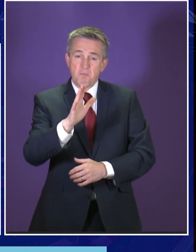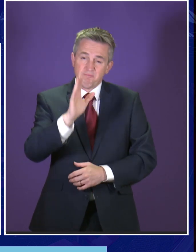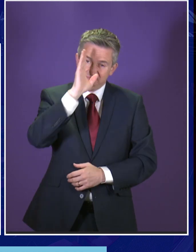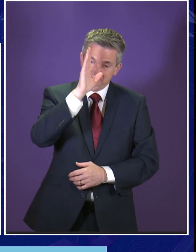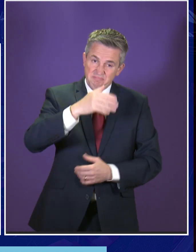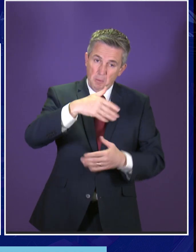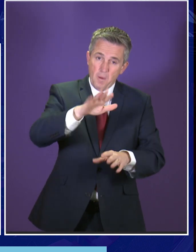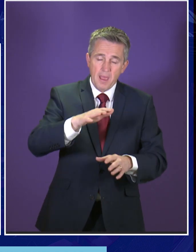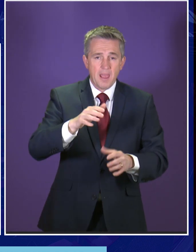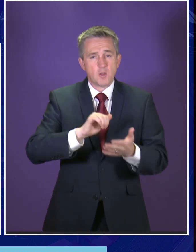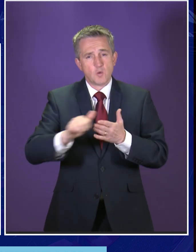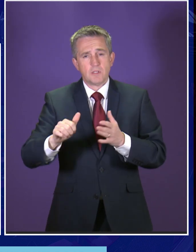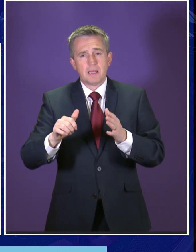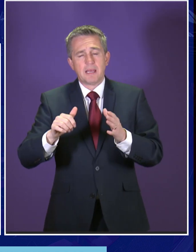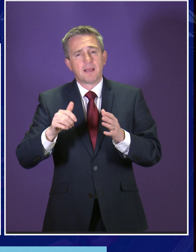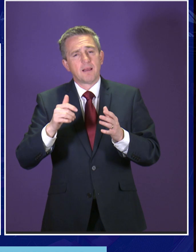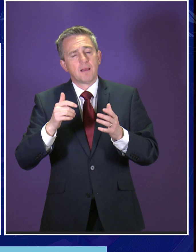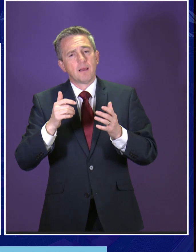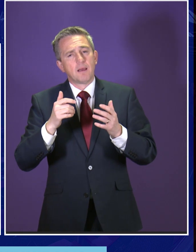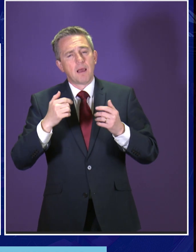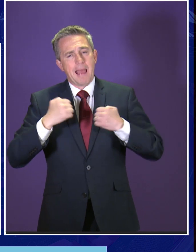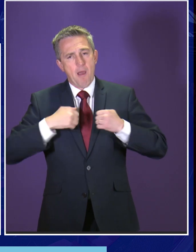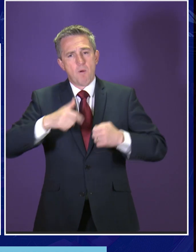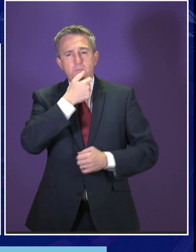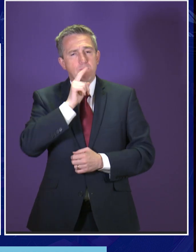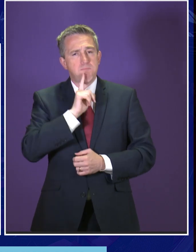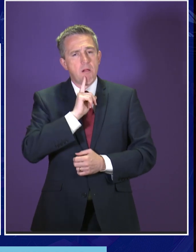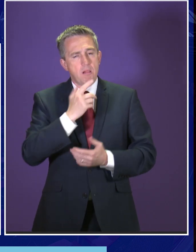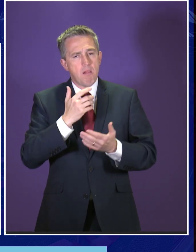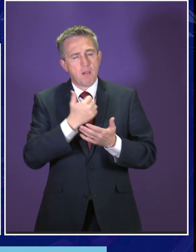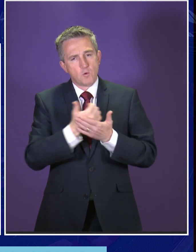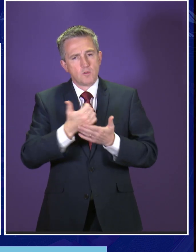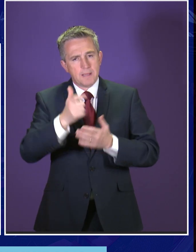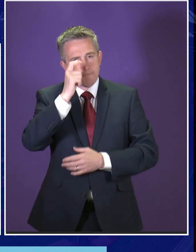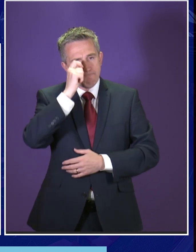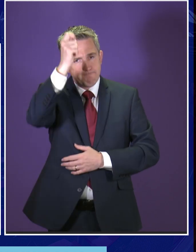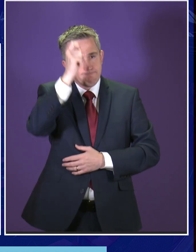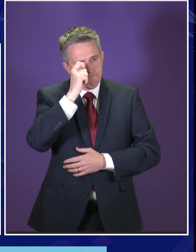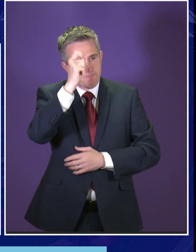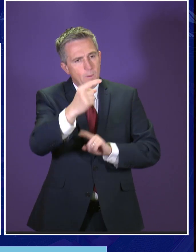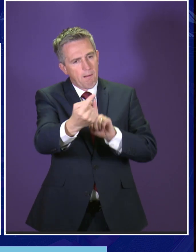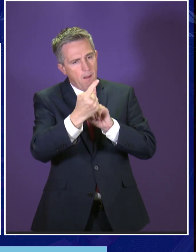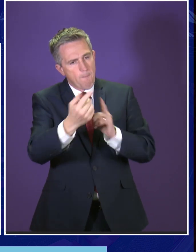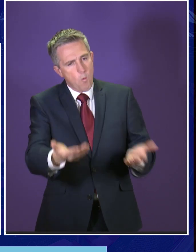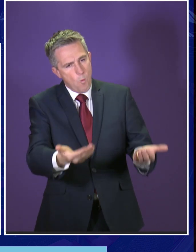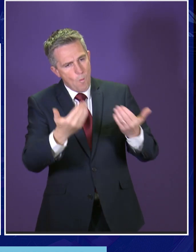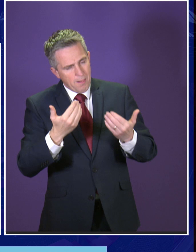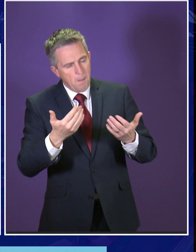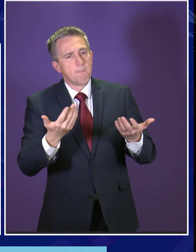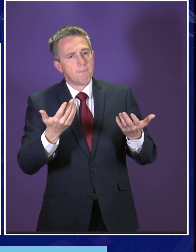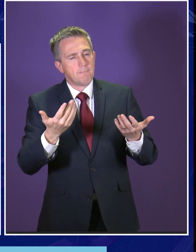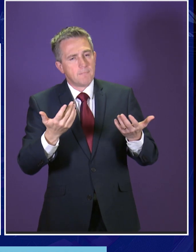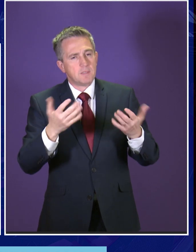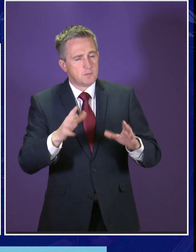Aboriginal people to pay respects to elders and the traditional owners of a land when we're meeting, and to pay our respects. So I pay my respects